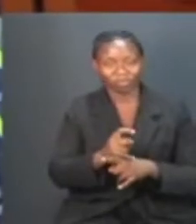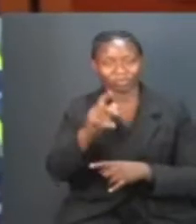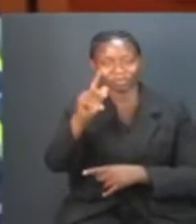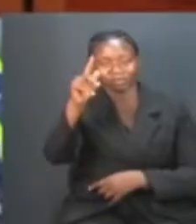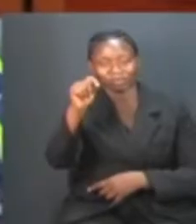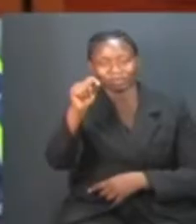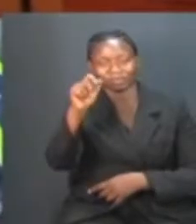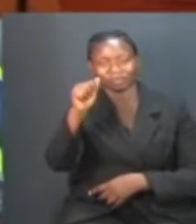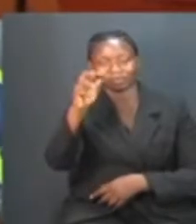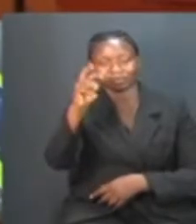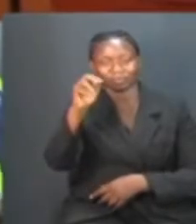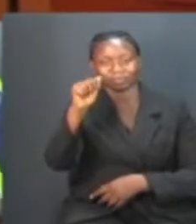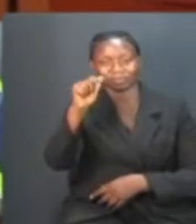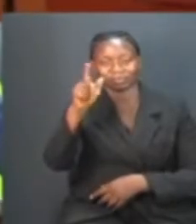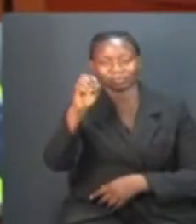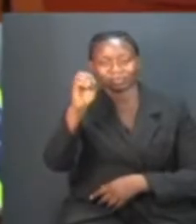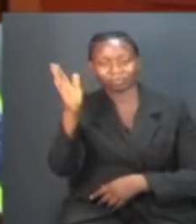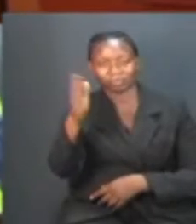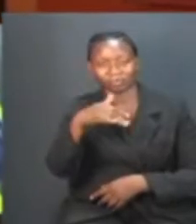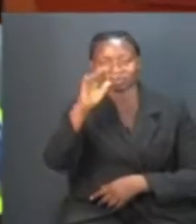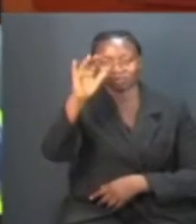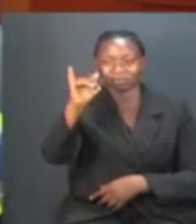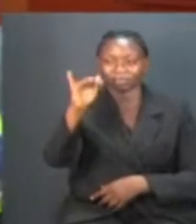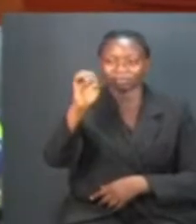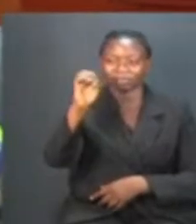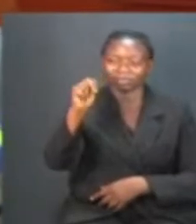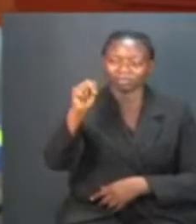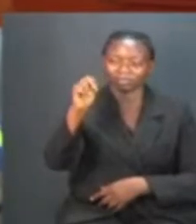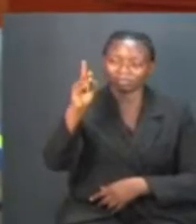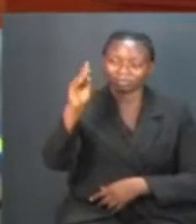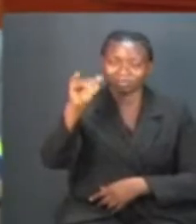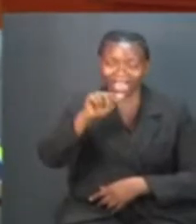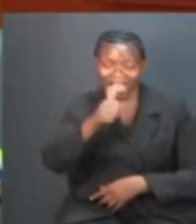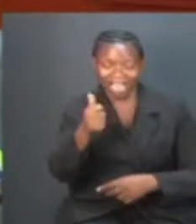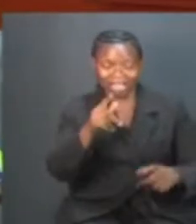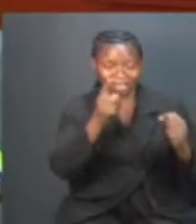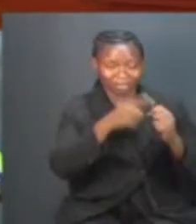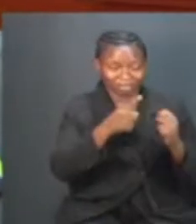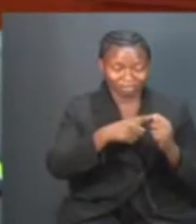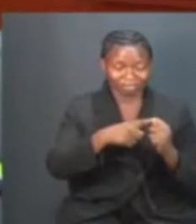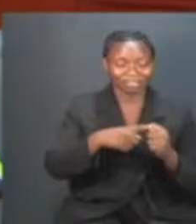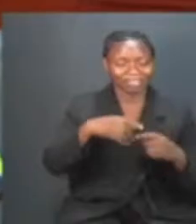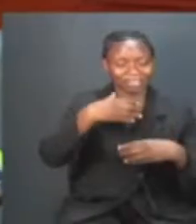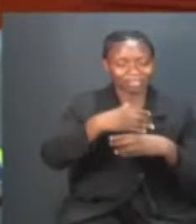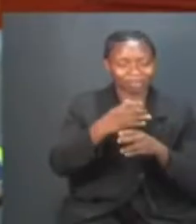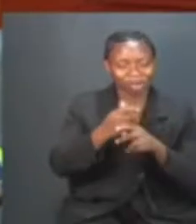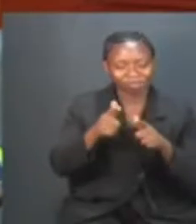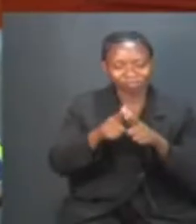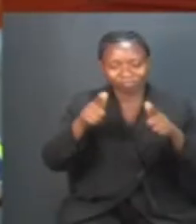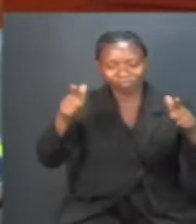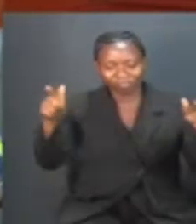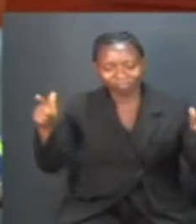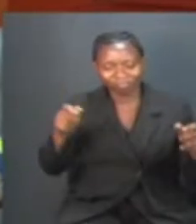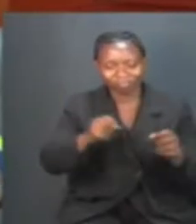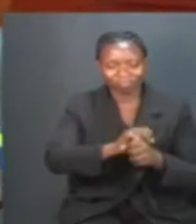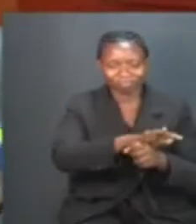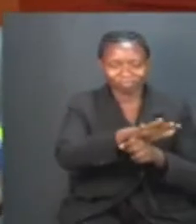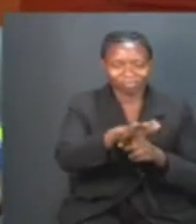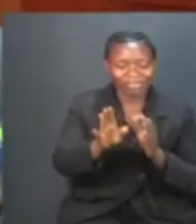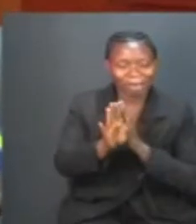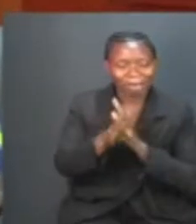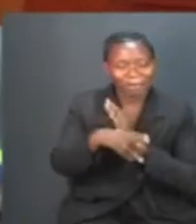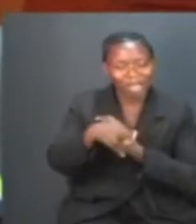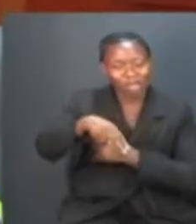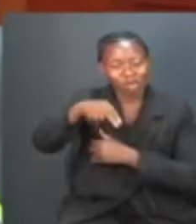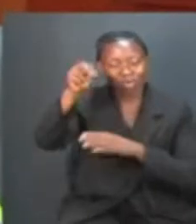Temale, Yendi, Salaga, and neighboring towns, Fugu's creation was generally influenced by the